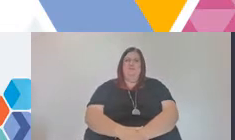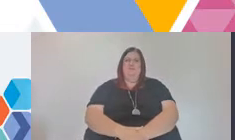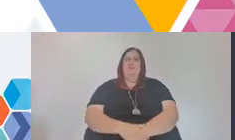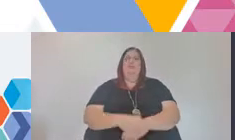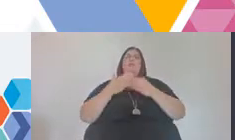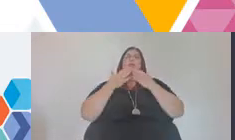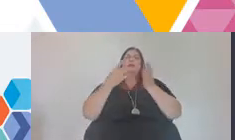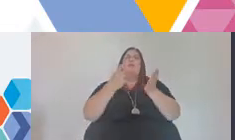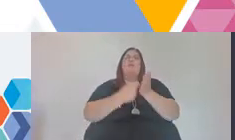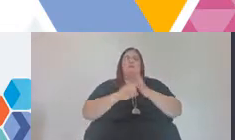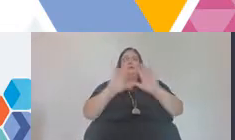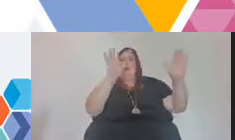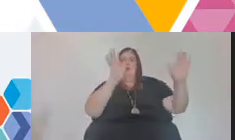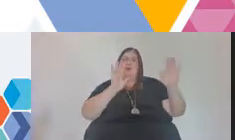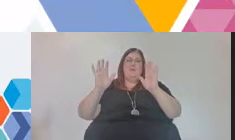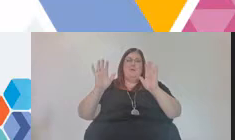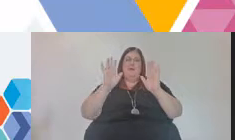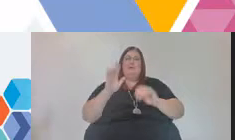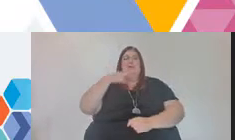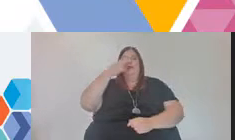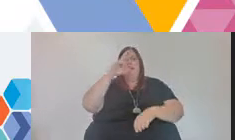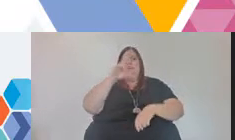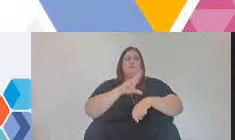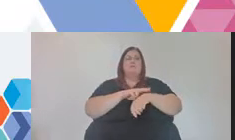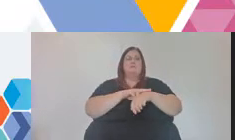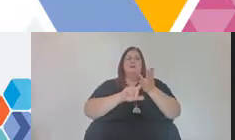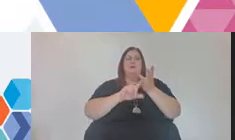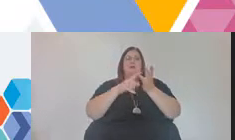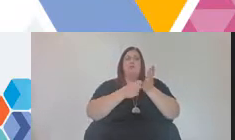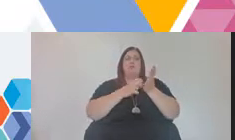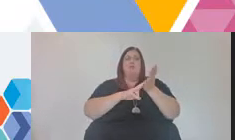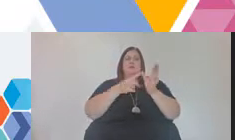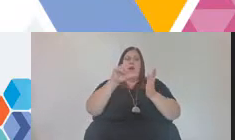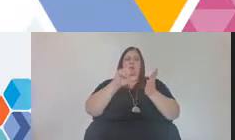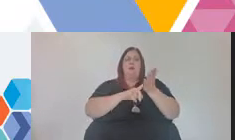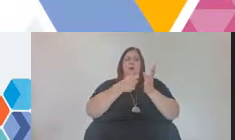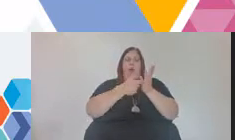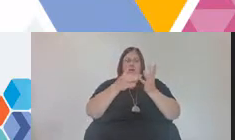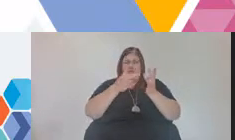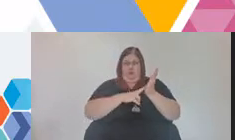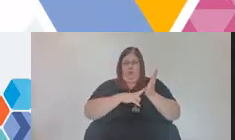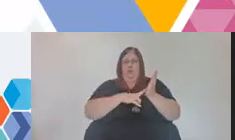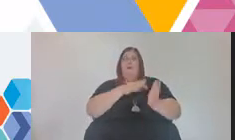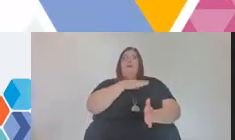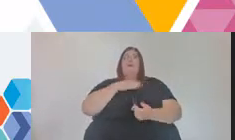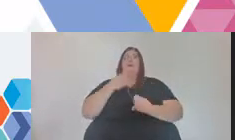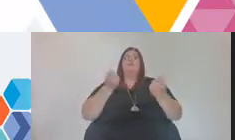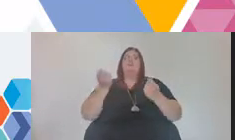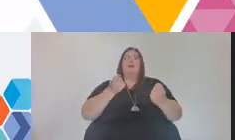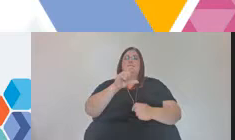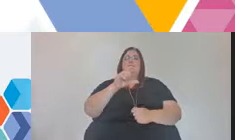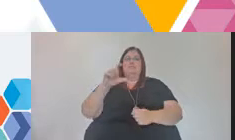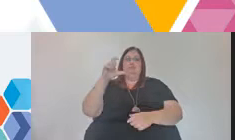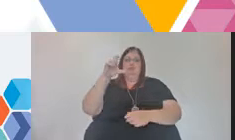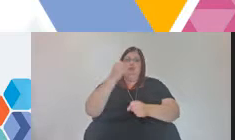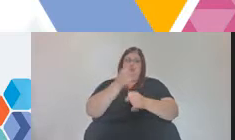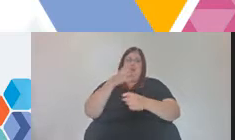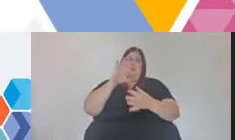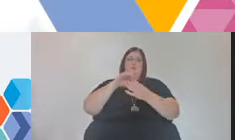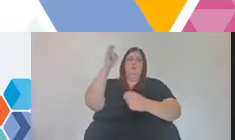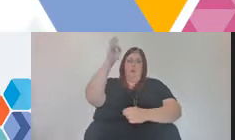Thanks, Rachel. Hi, everyone. My name is Dr. Lorna Clarkson. I'm the Clinical Chair of Stoke-on-Trent CCG, and I'm